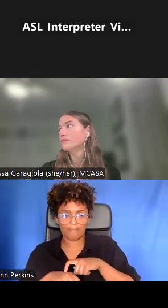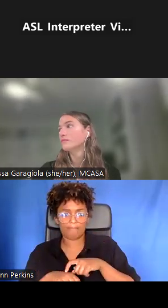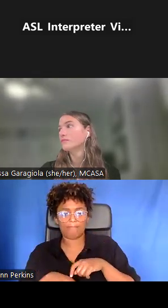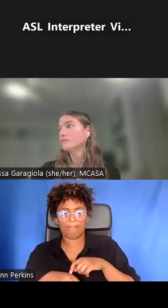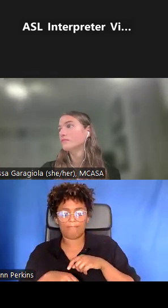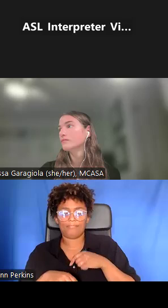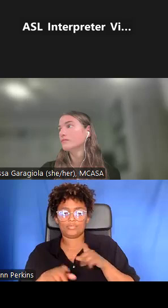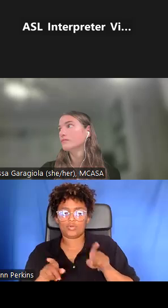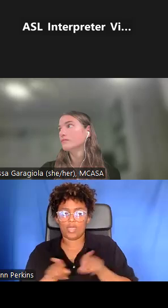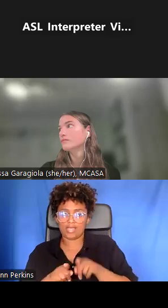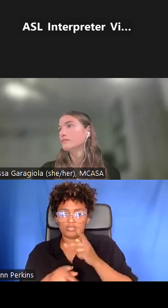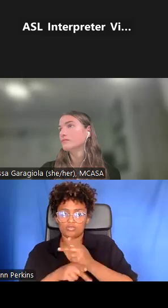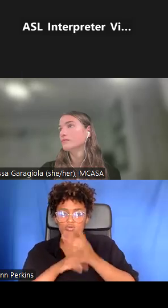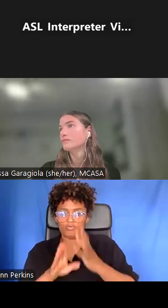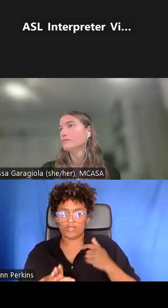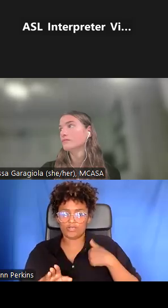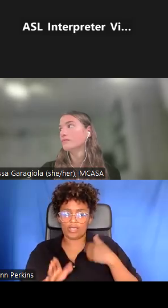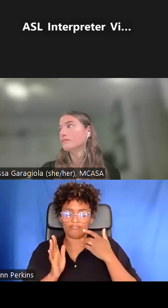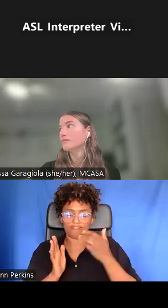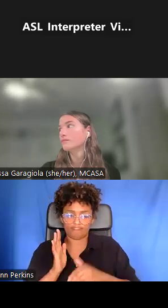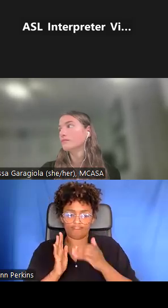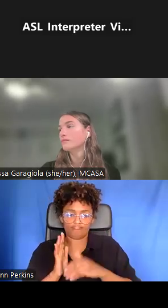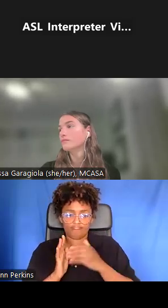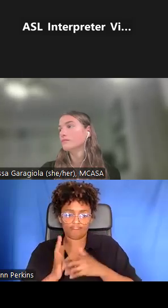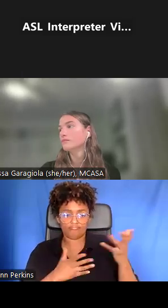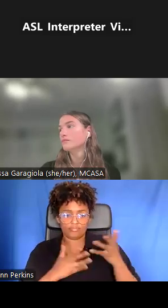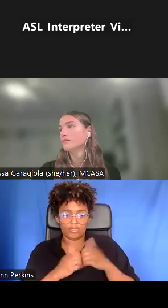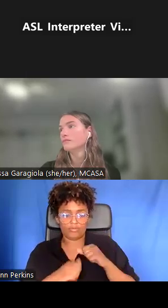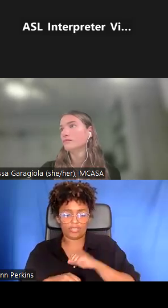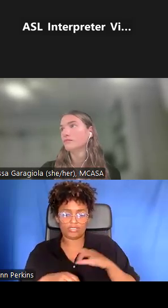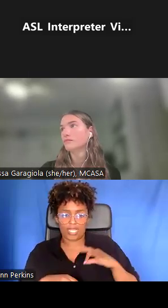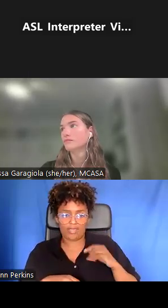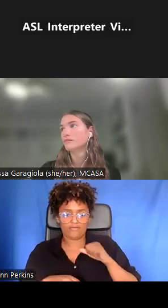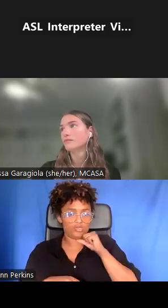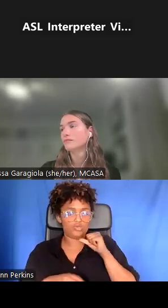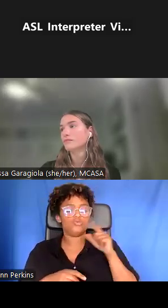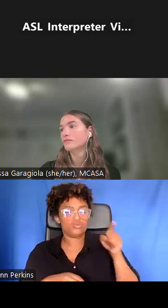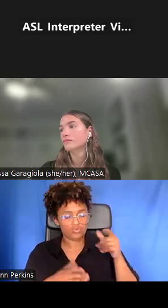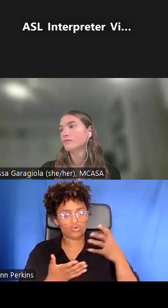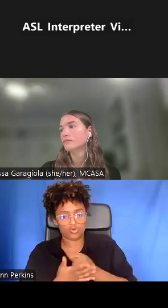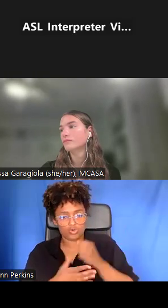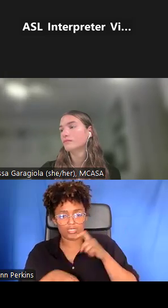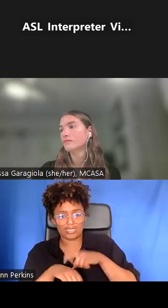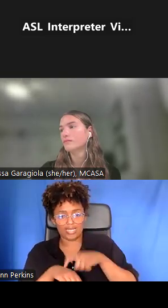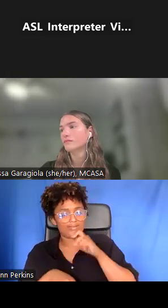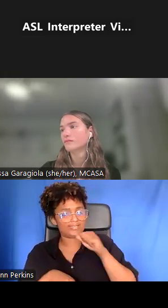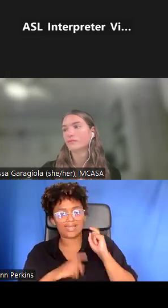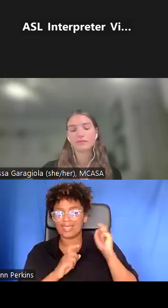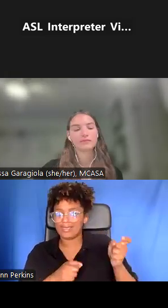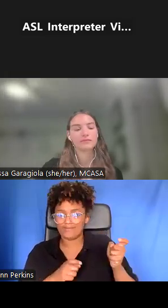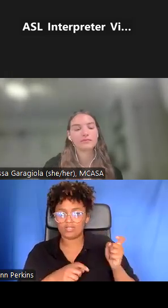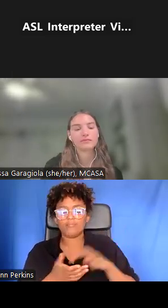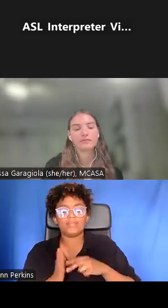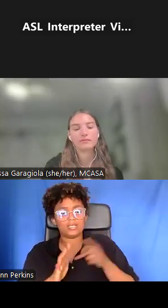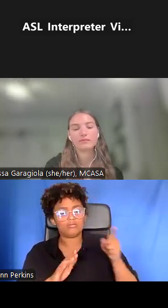talk to staff a lot about that. Like, that's important. You earned that time. That's not a gift. Like, you earned it. So we want you to be able to take it.